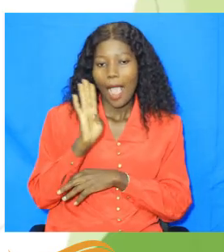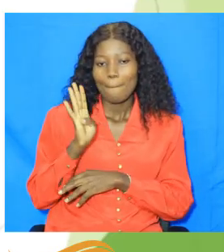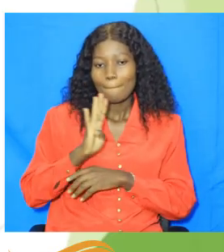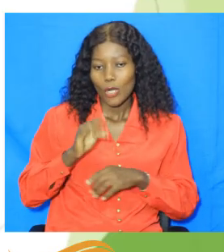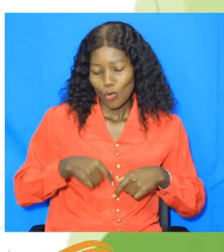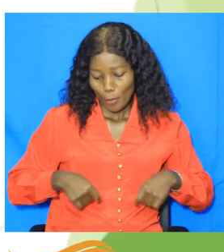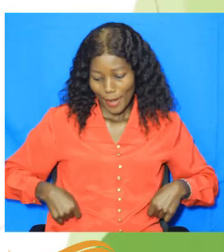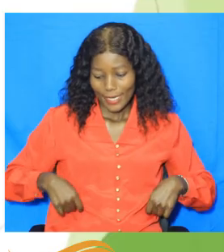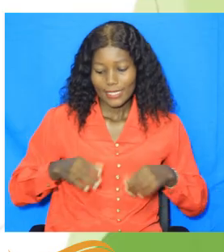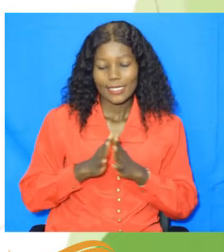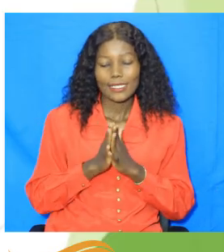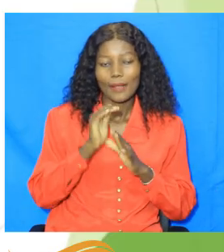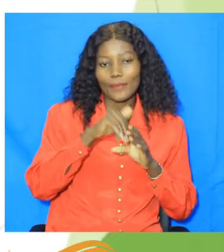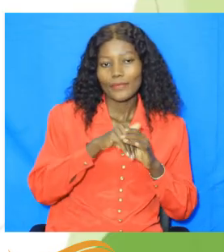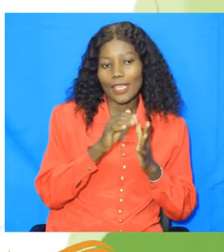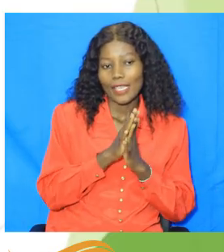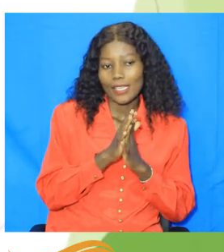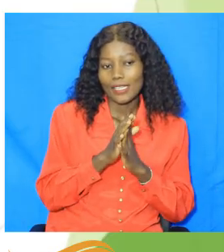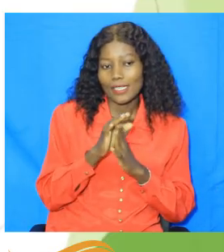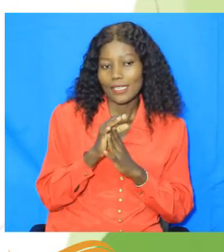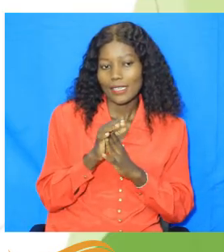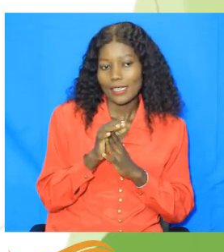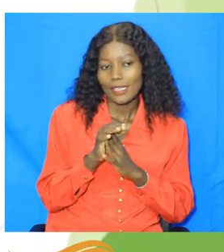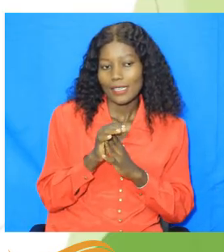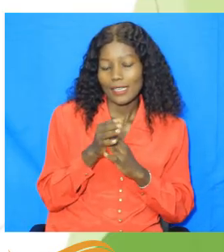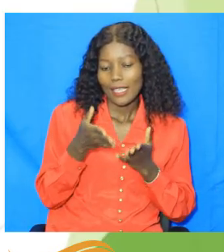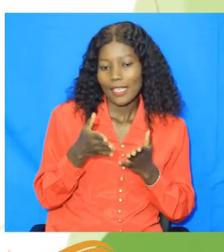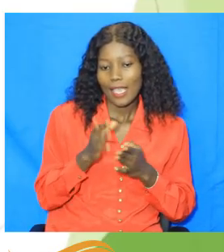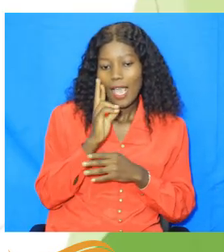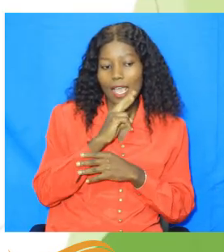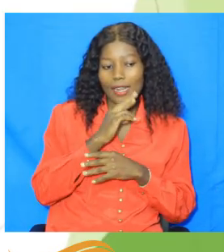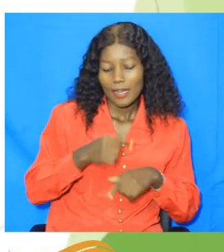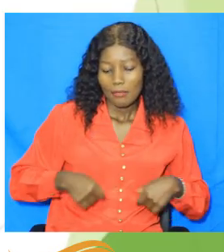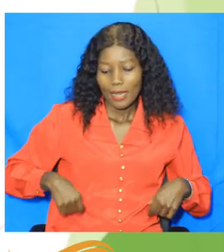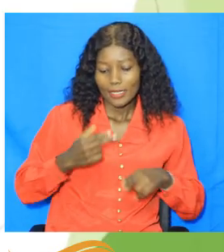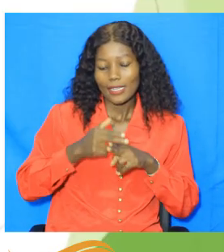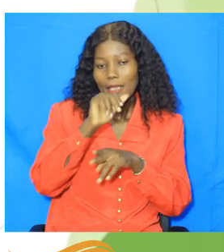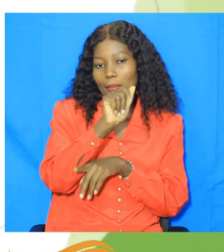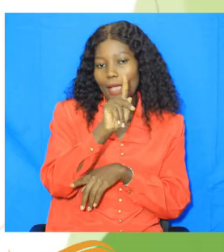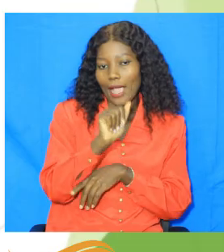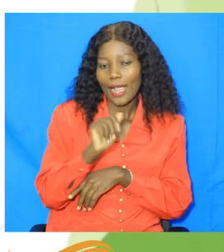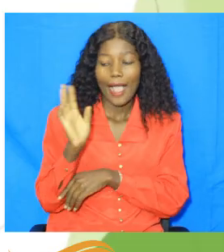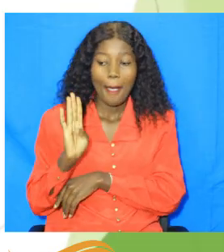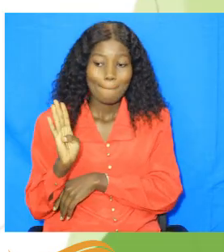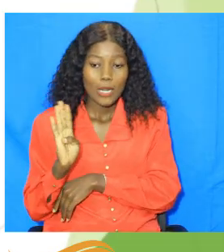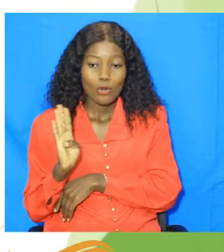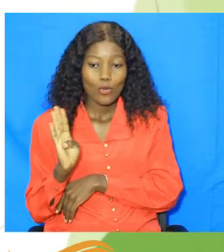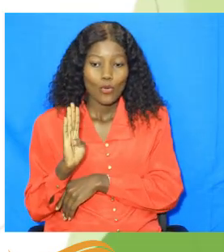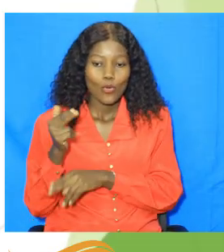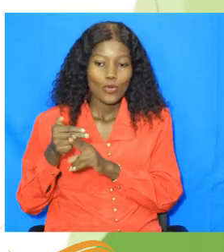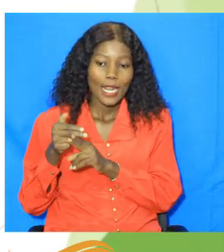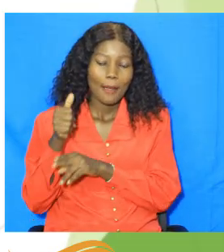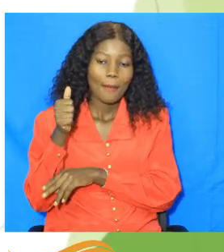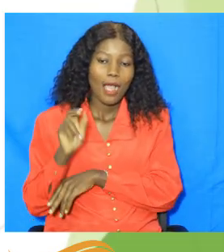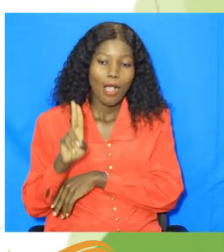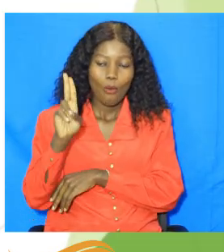call red belt aka, or red, we call red aka, and blue we refer as